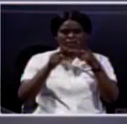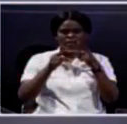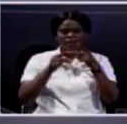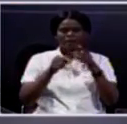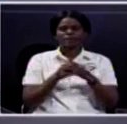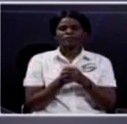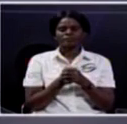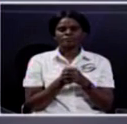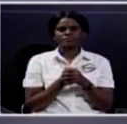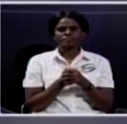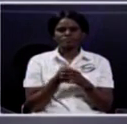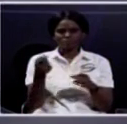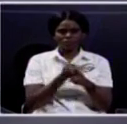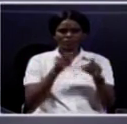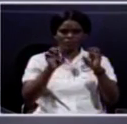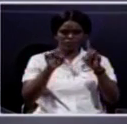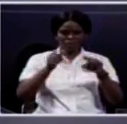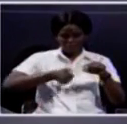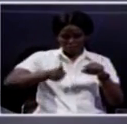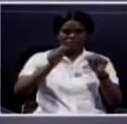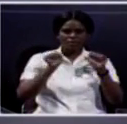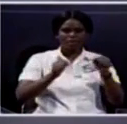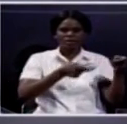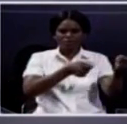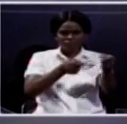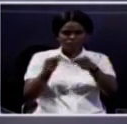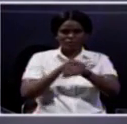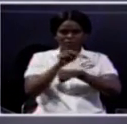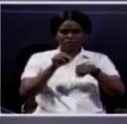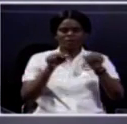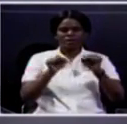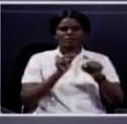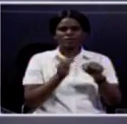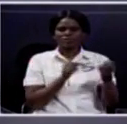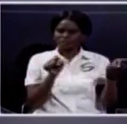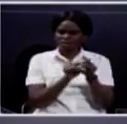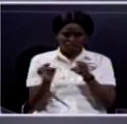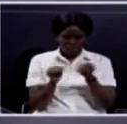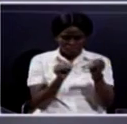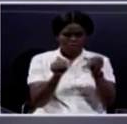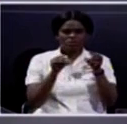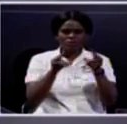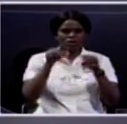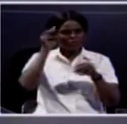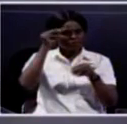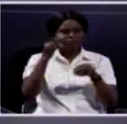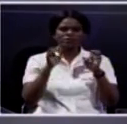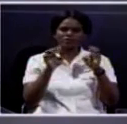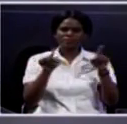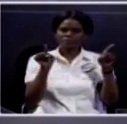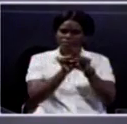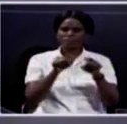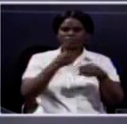from Durban, because from education itself we can feed the whole nation, and we are moving in that direction as Ministry of Education.